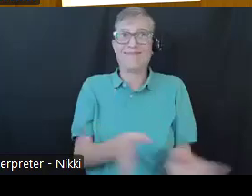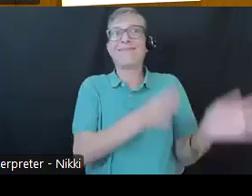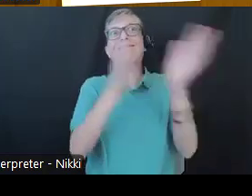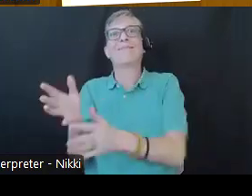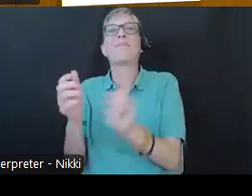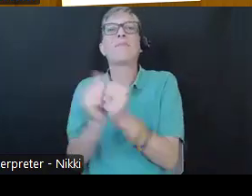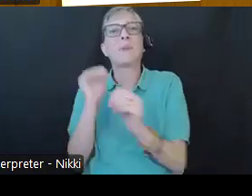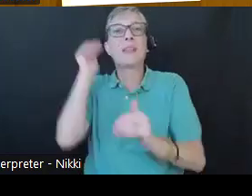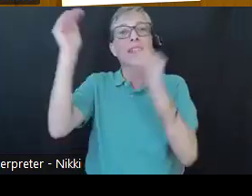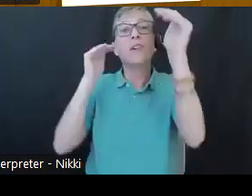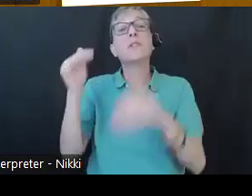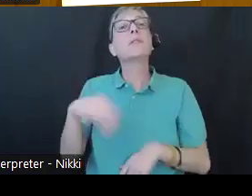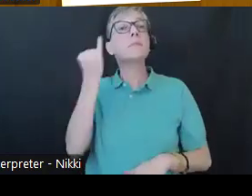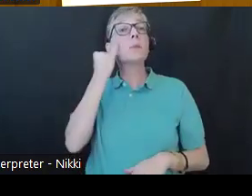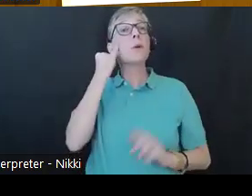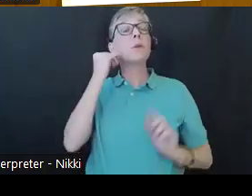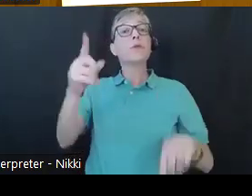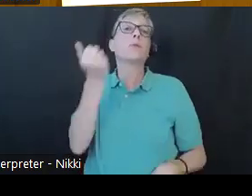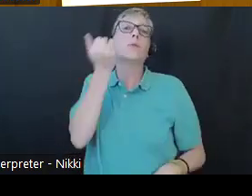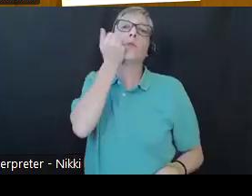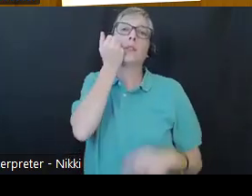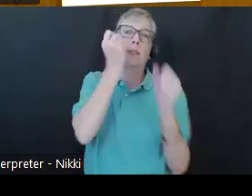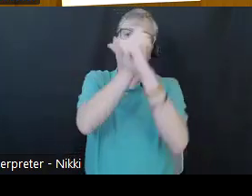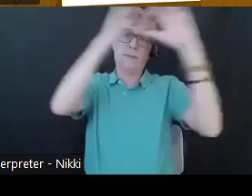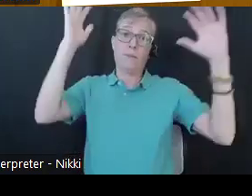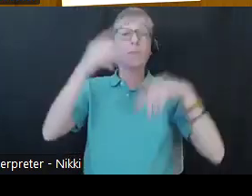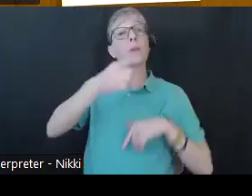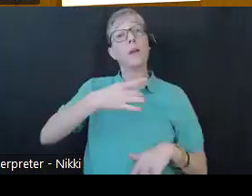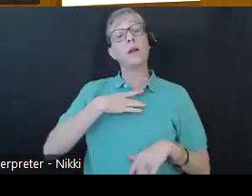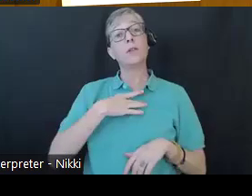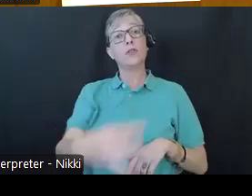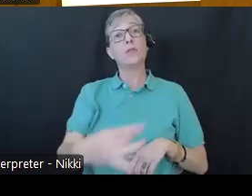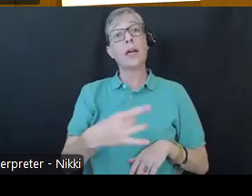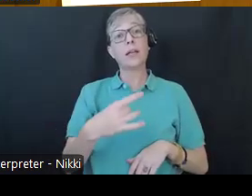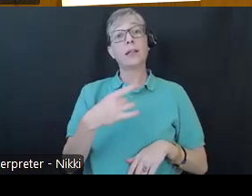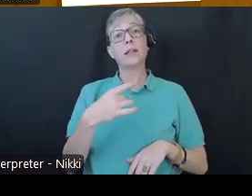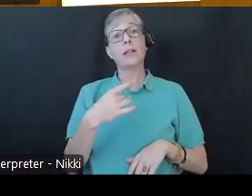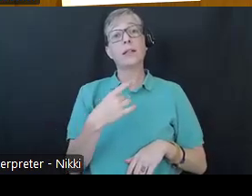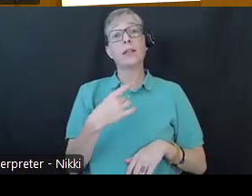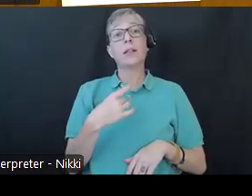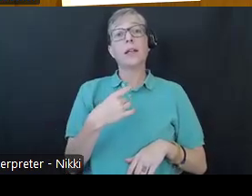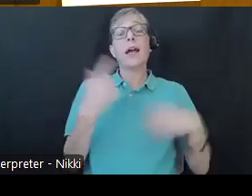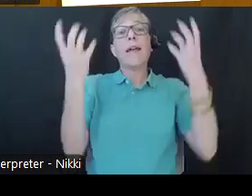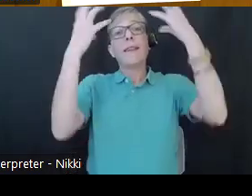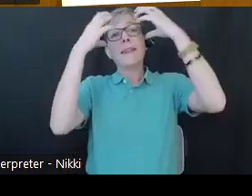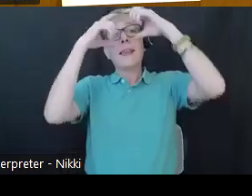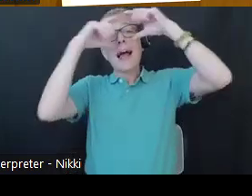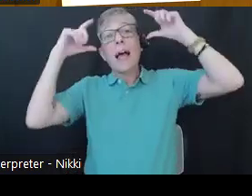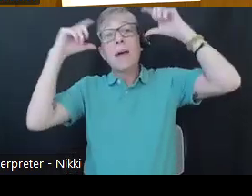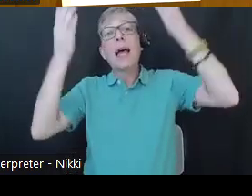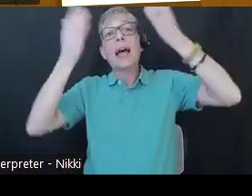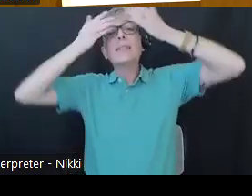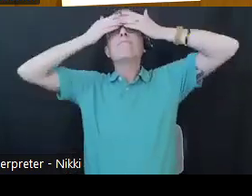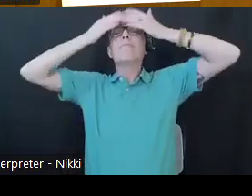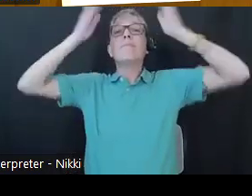you the kind of person that likes to have spa dentistry where you get the eye mask, you get the headphones, you close your